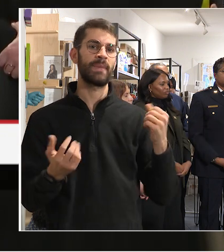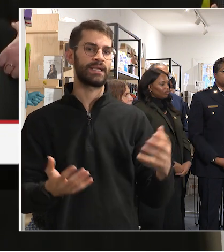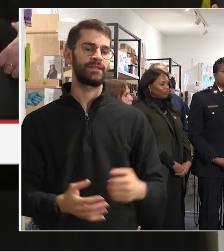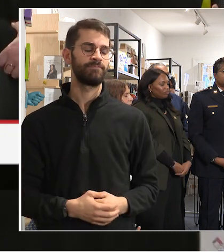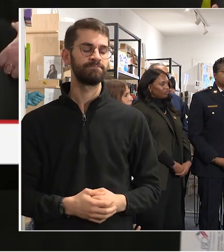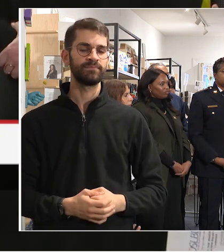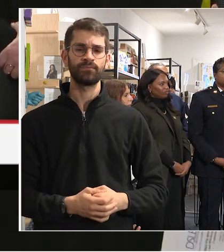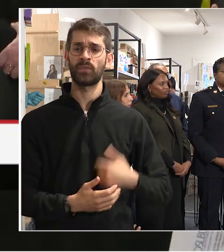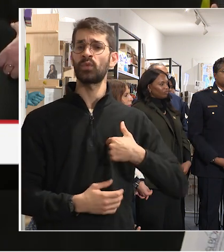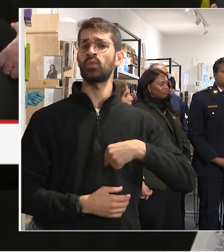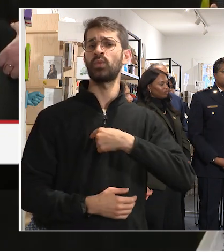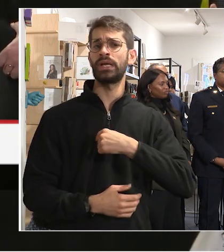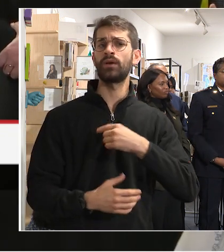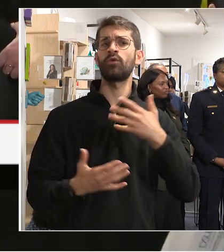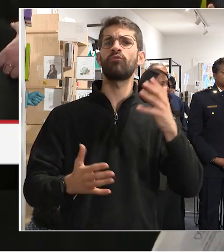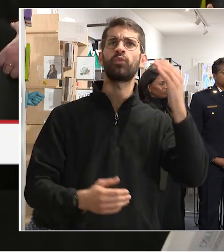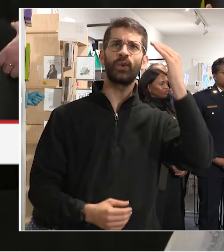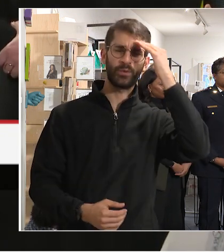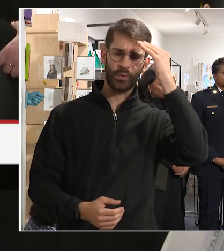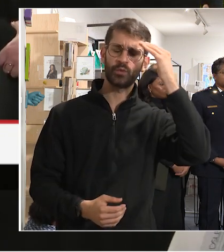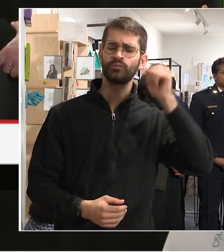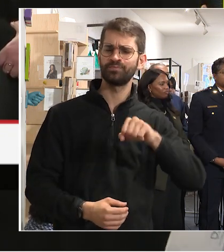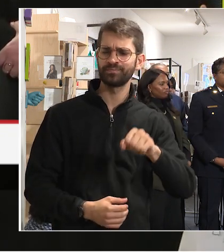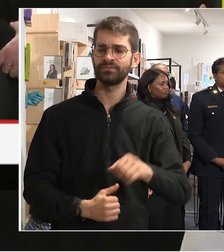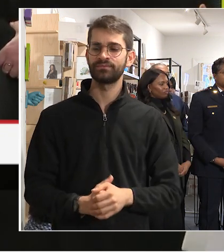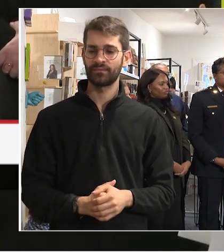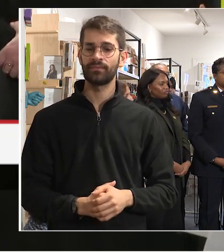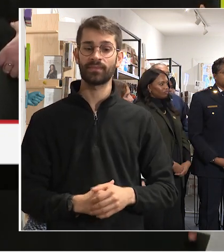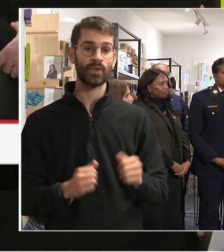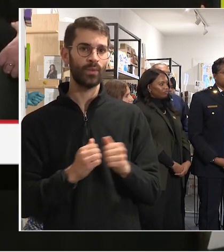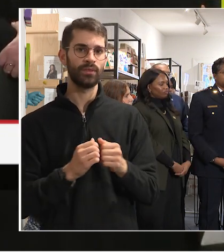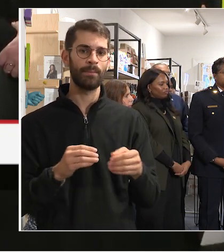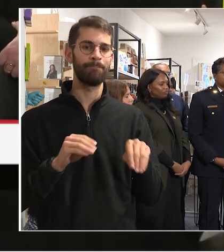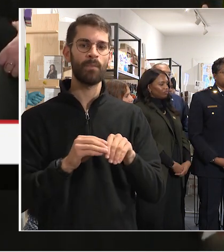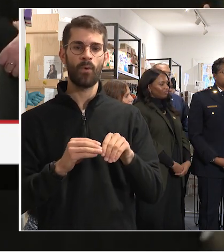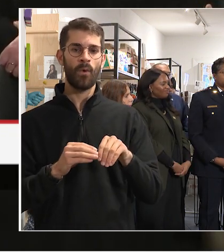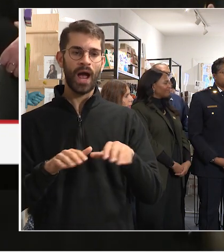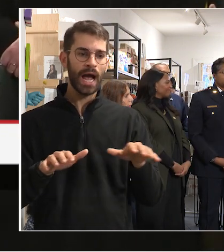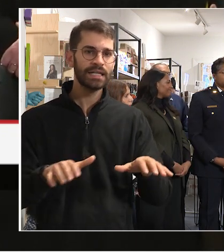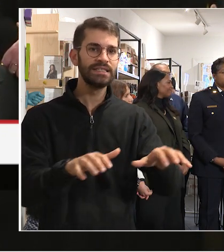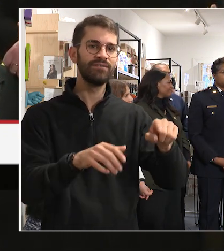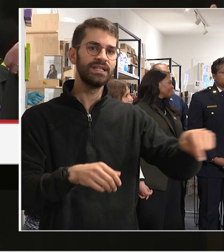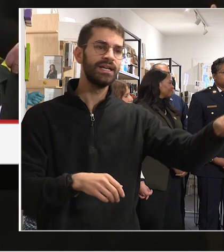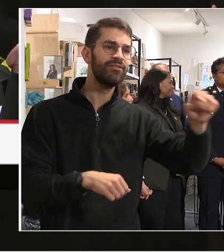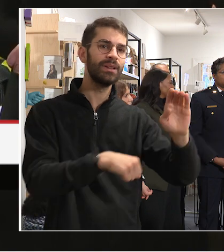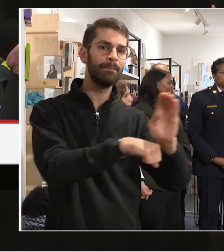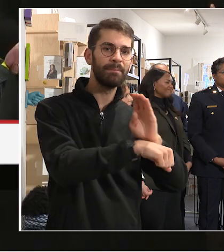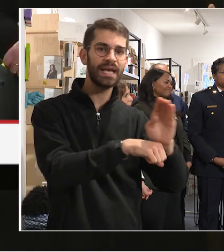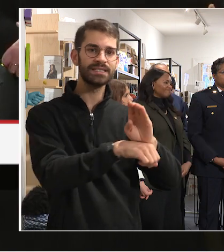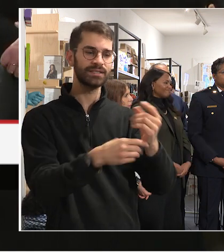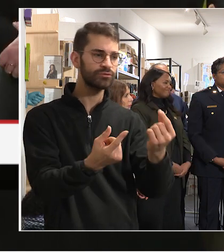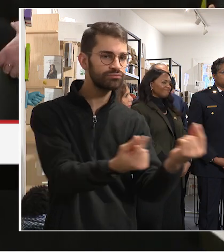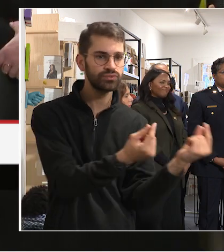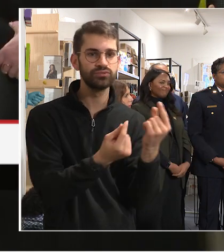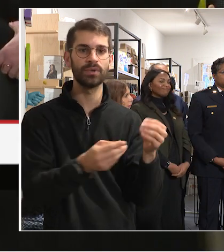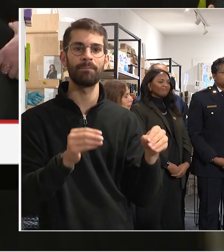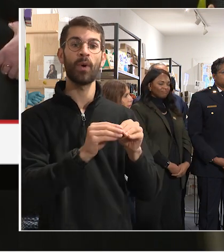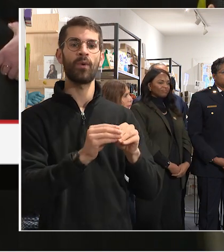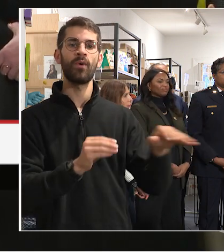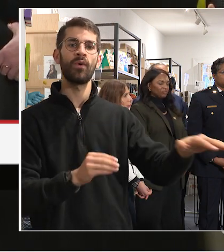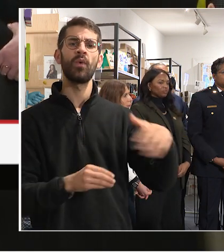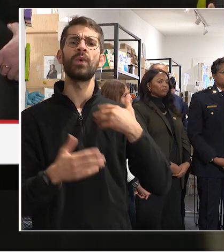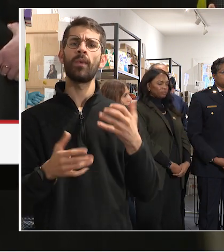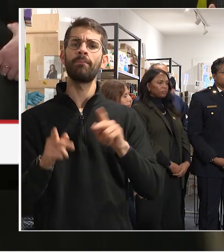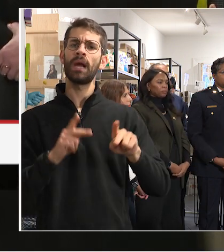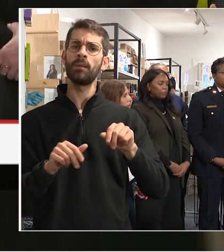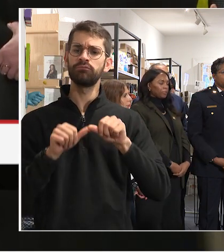course, and we know, of course, that with heightened activity in our business corridors, we want people to feel